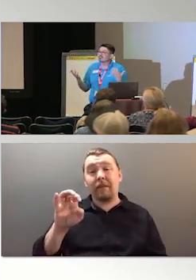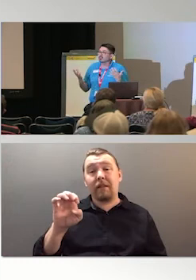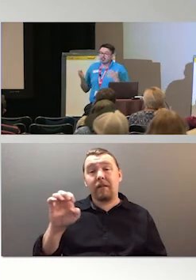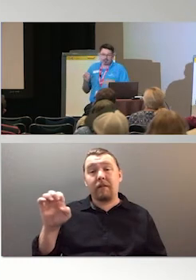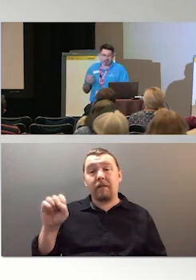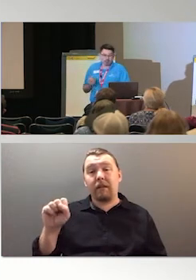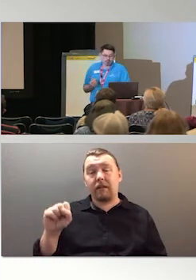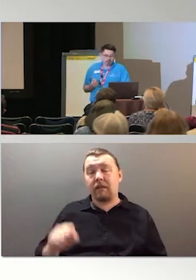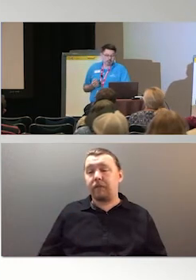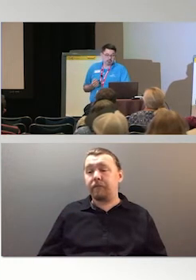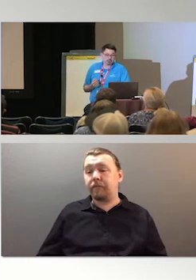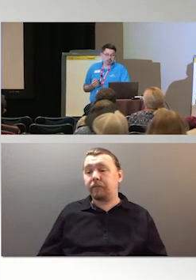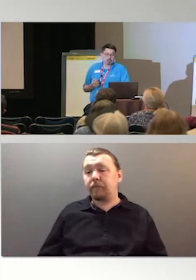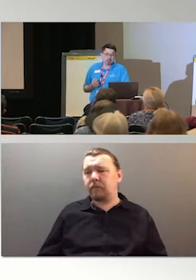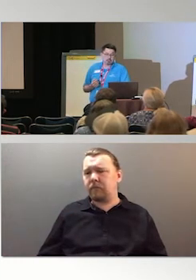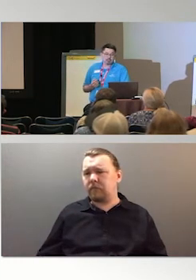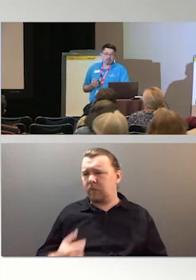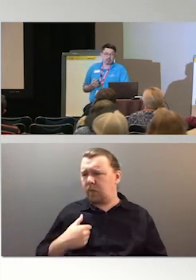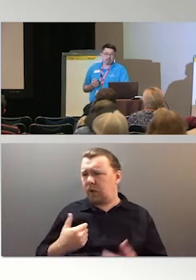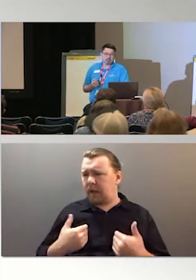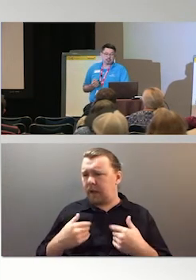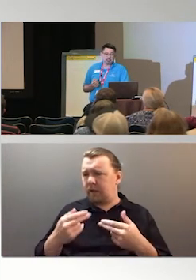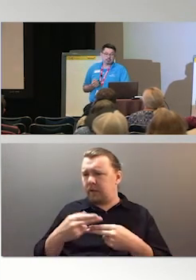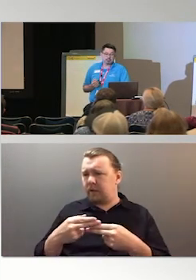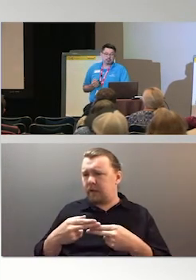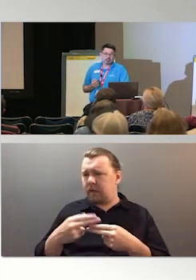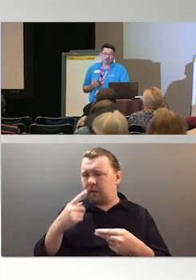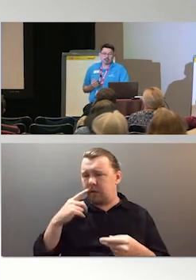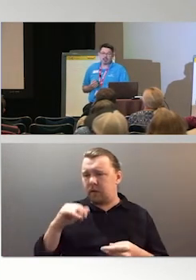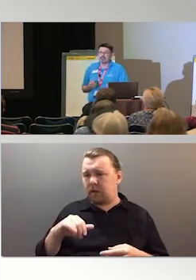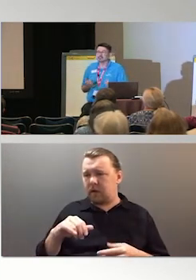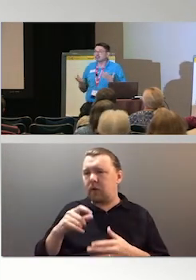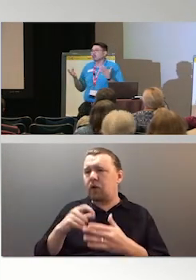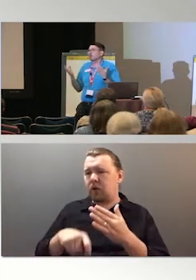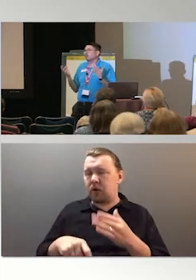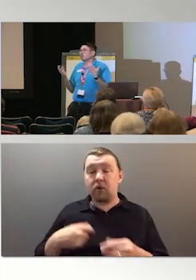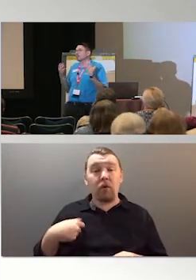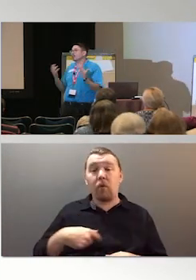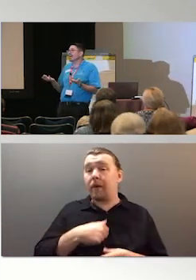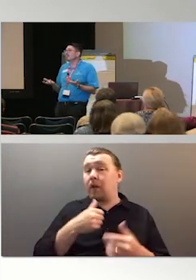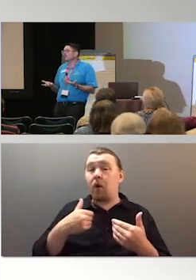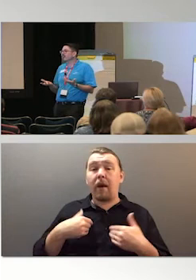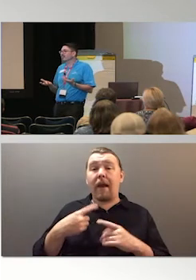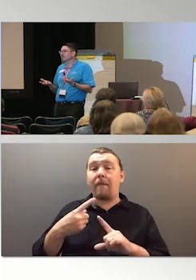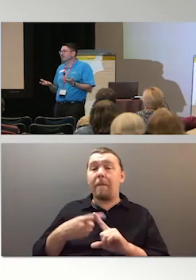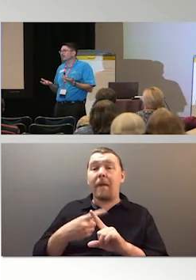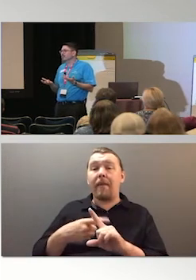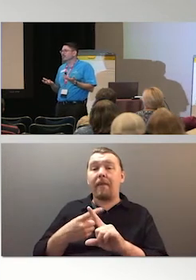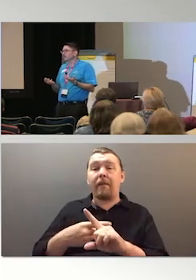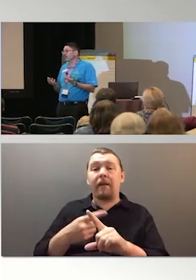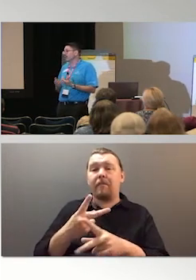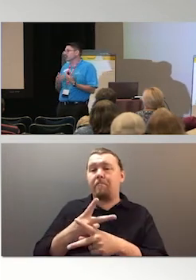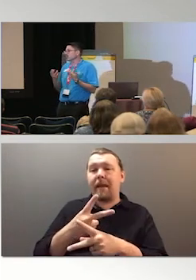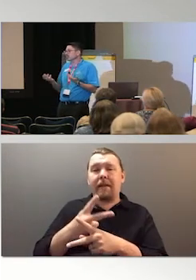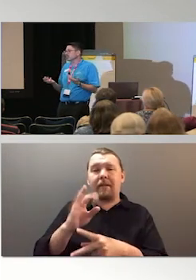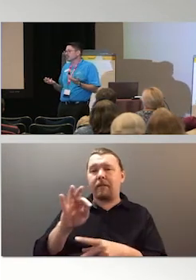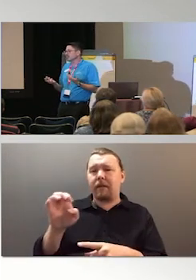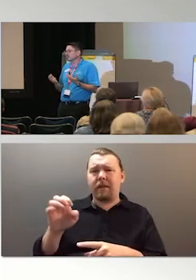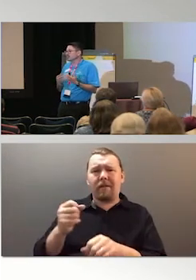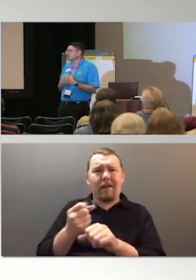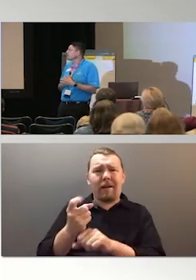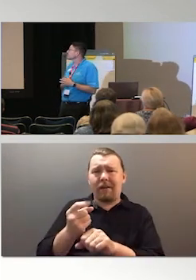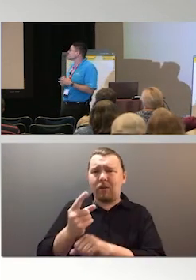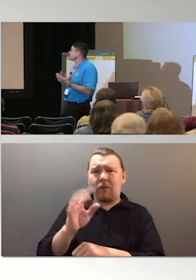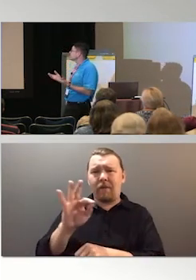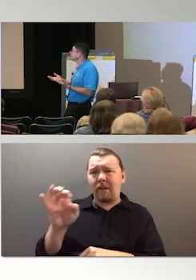fees, which, do I have a slide on fees? Maybe. There you go. Cost. We don't have a monthly maintenance fee or annual fee.